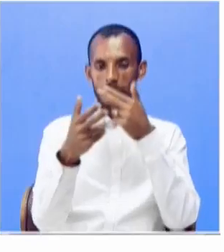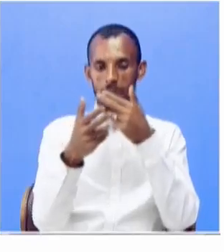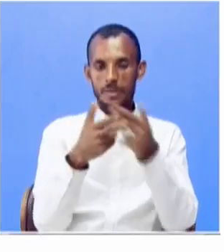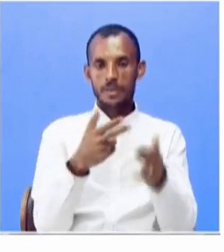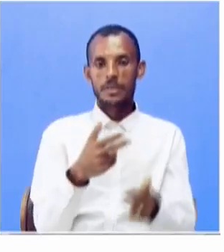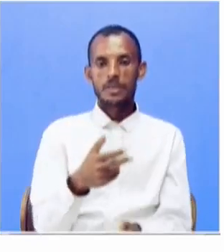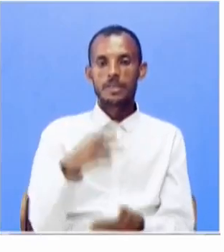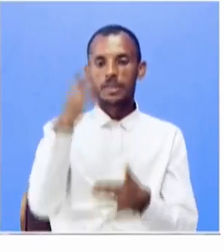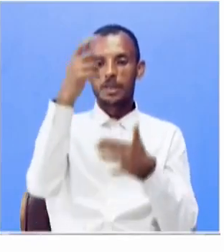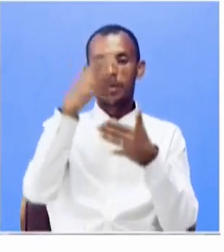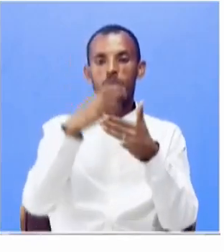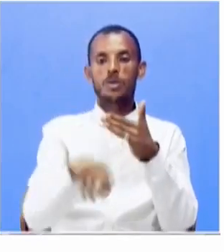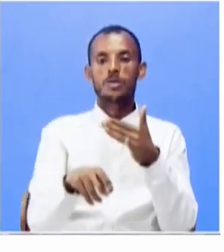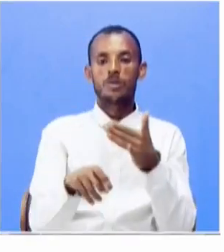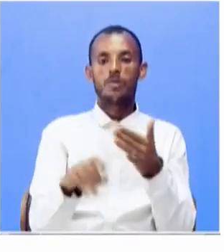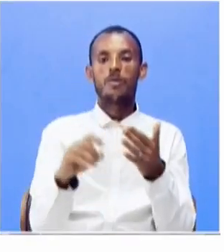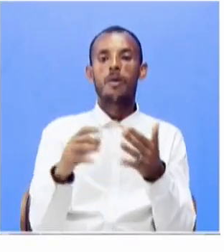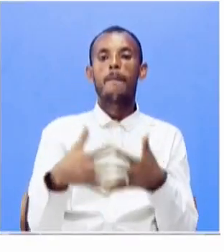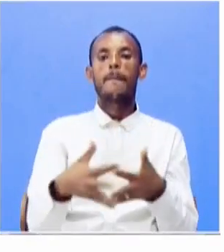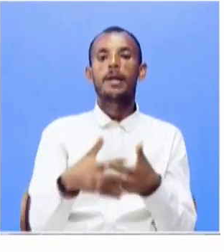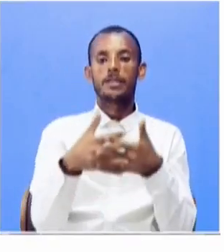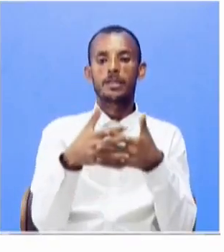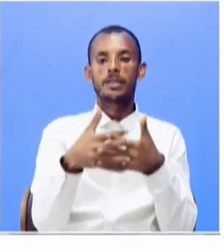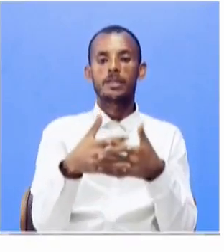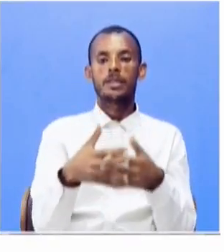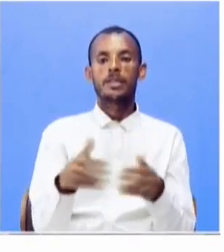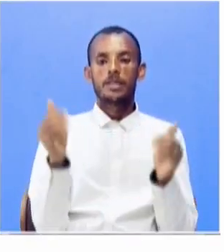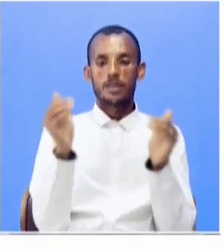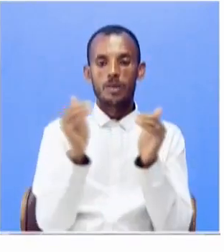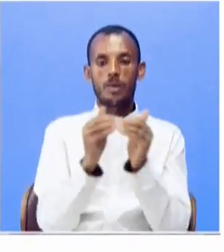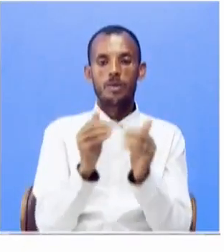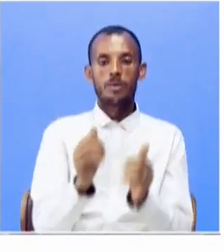of the machine it is